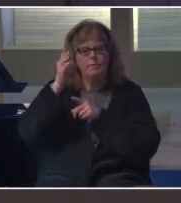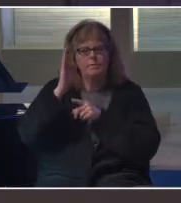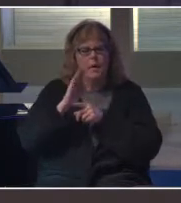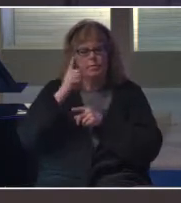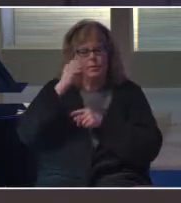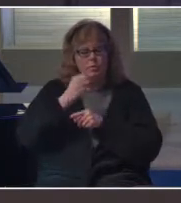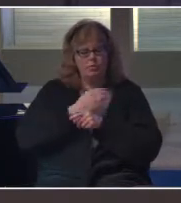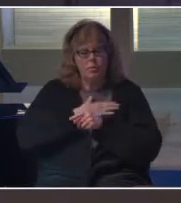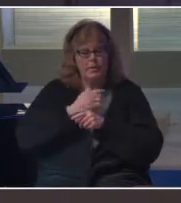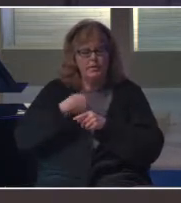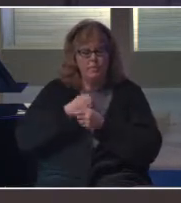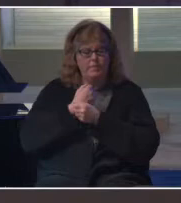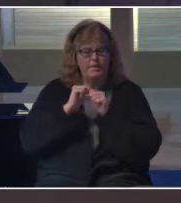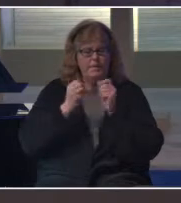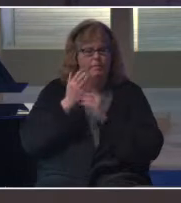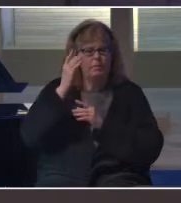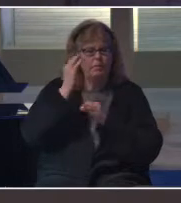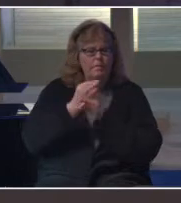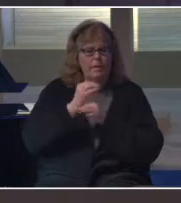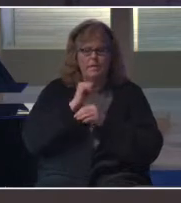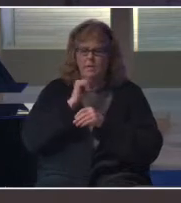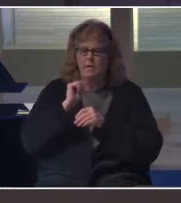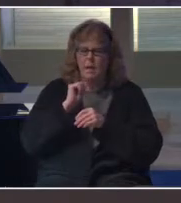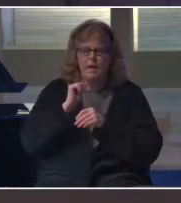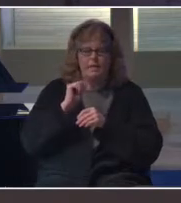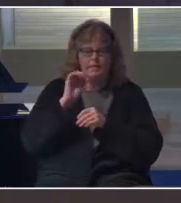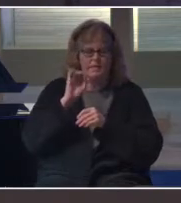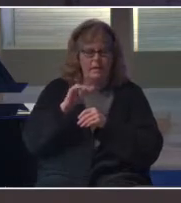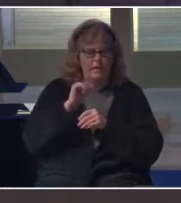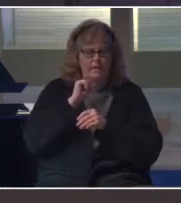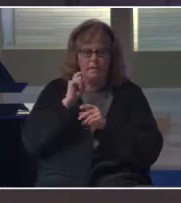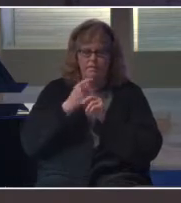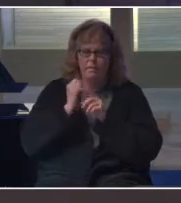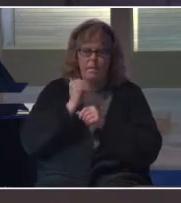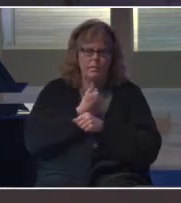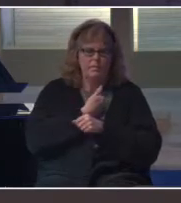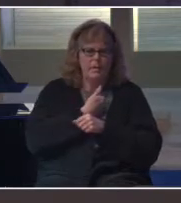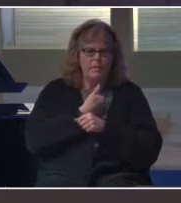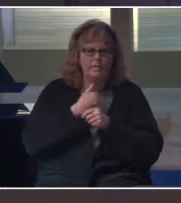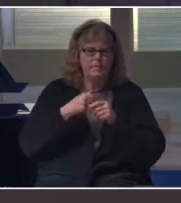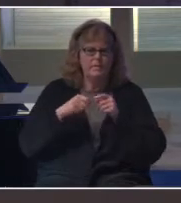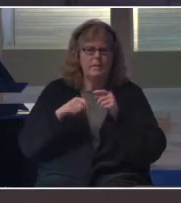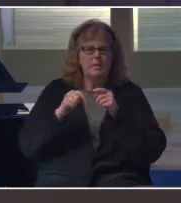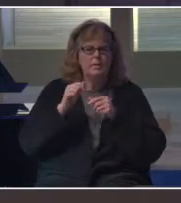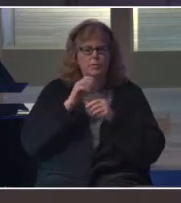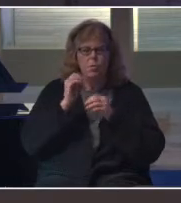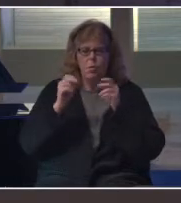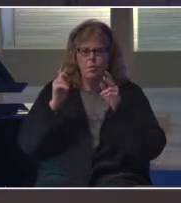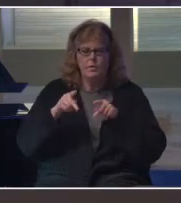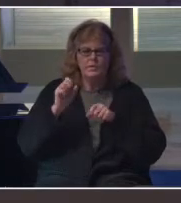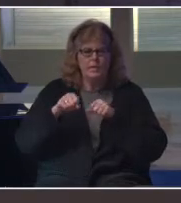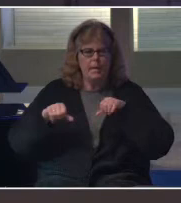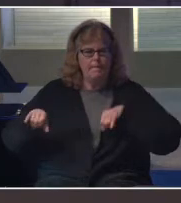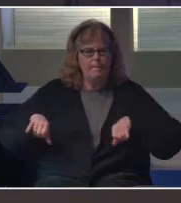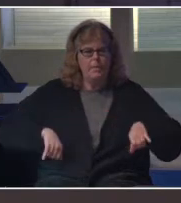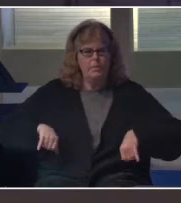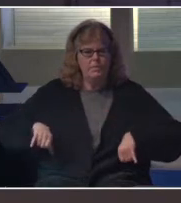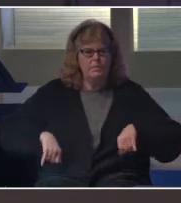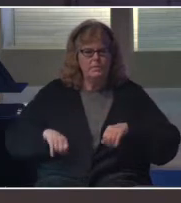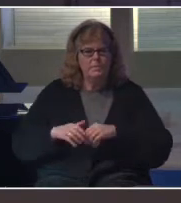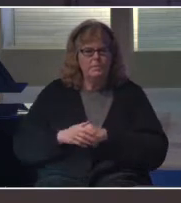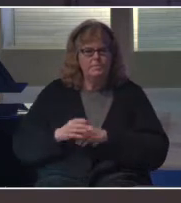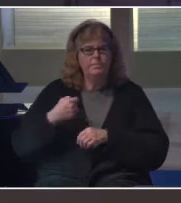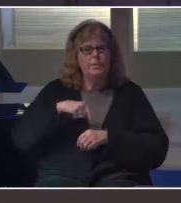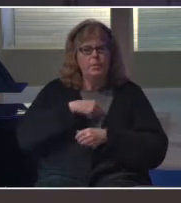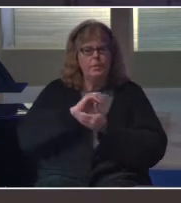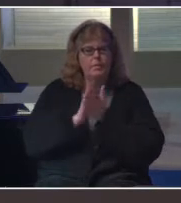grace have we been saved through faith, and that, even that, is not of ourselves, lest any man should boast. We